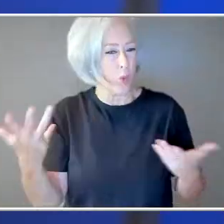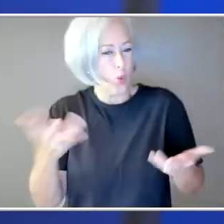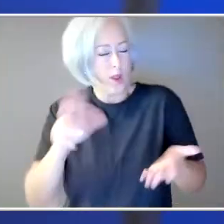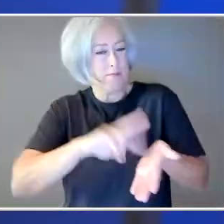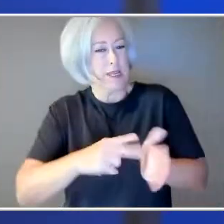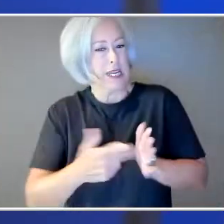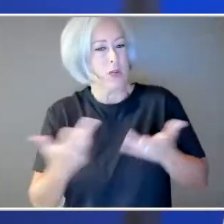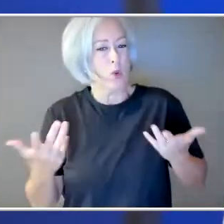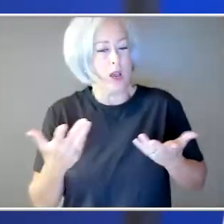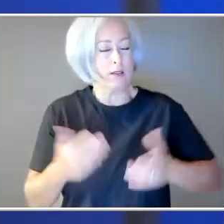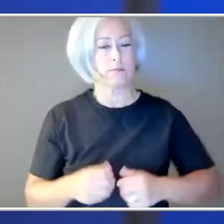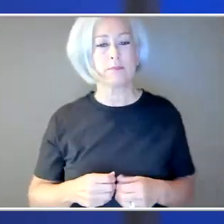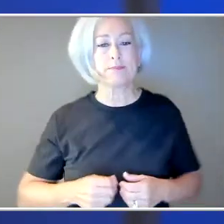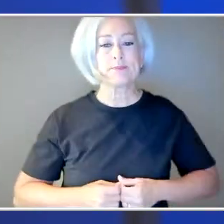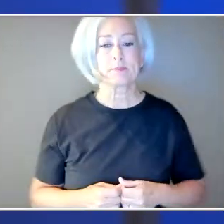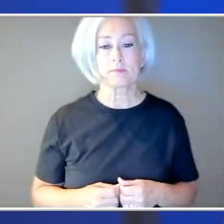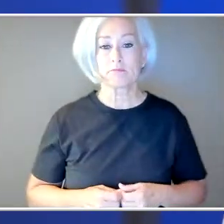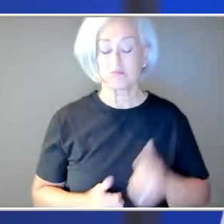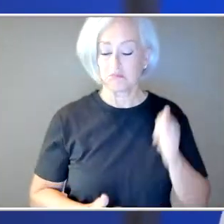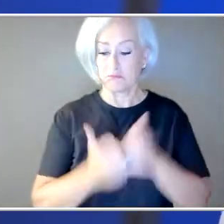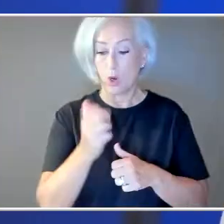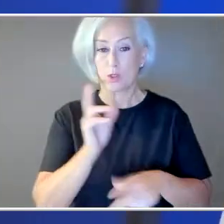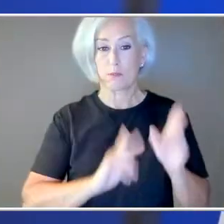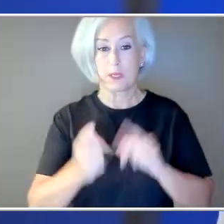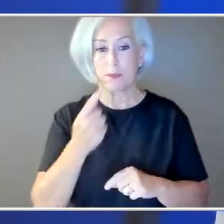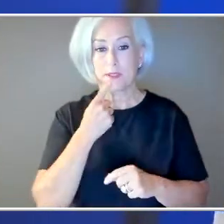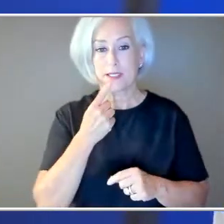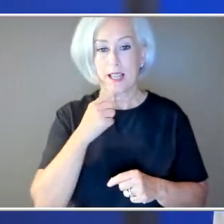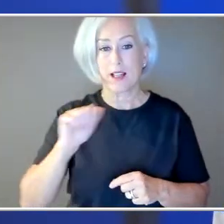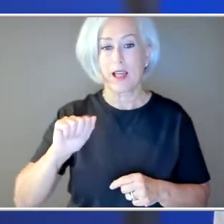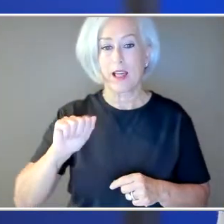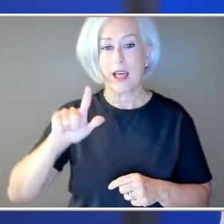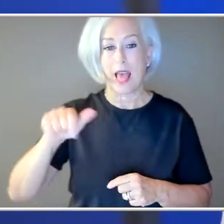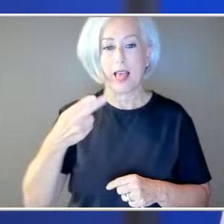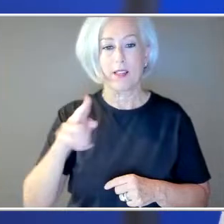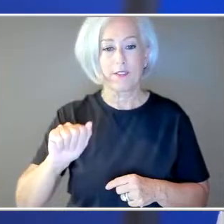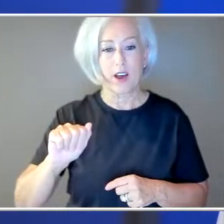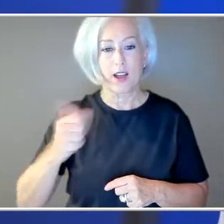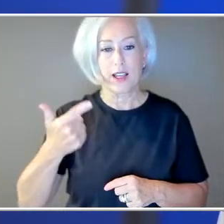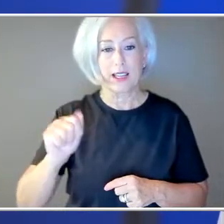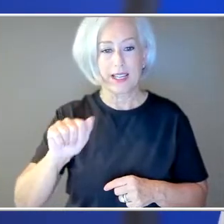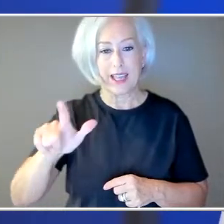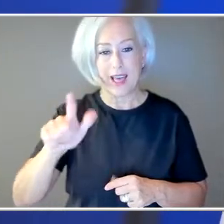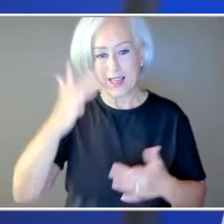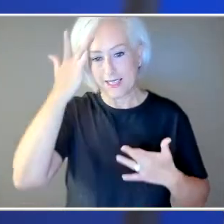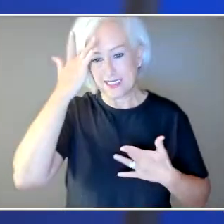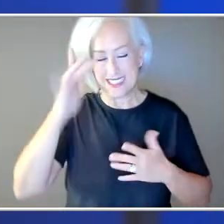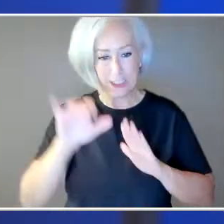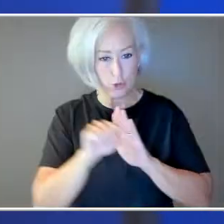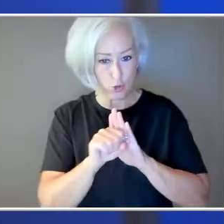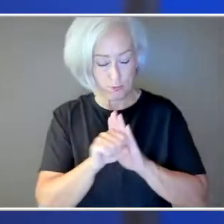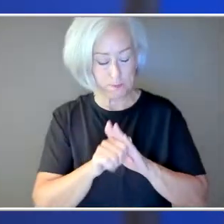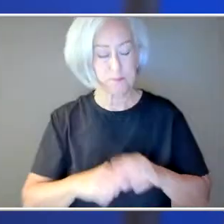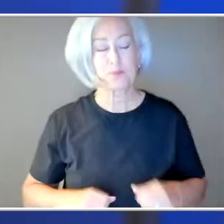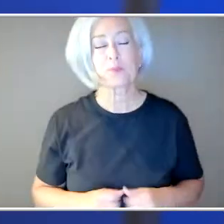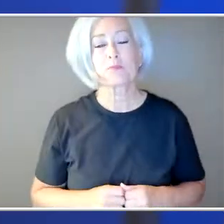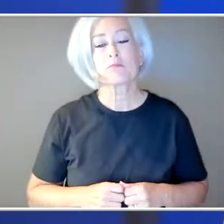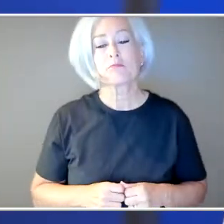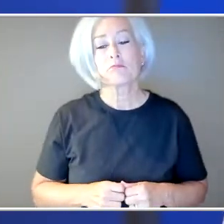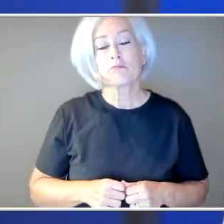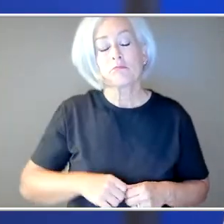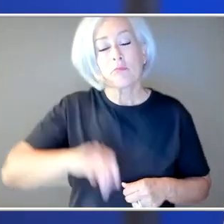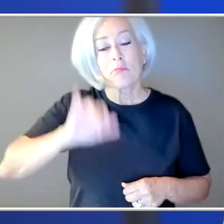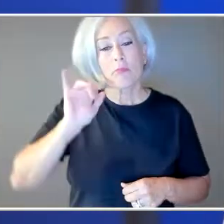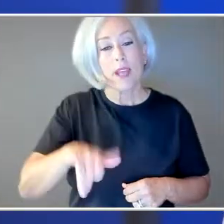so most folks refer to it as alpha-gal, short for alpha-gal syndrome, and it's actually when